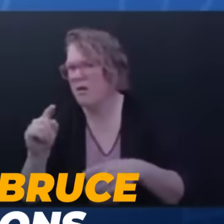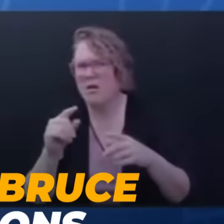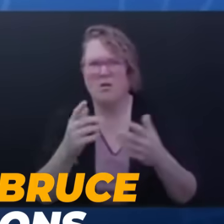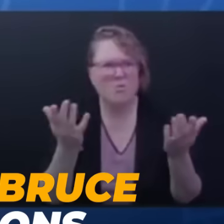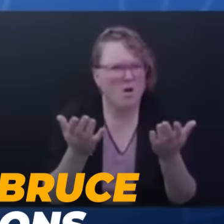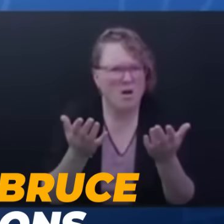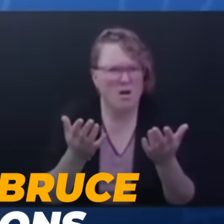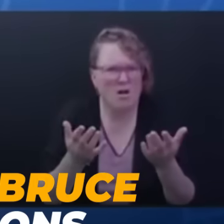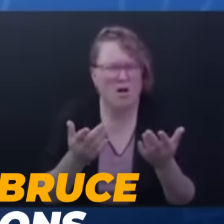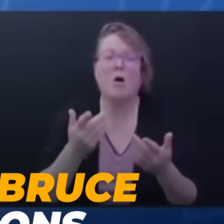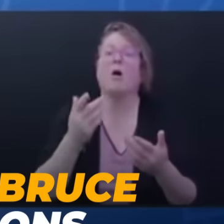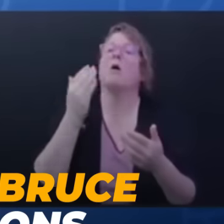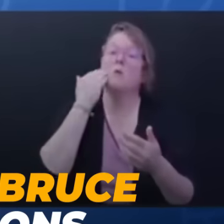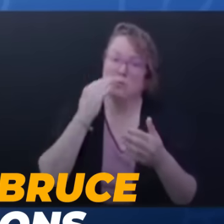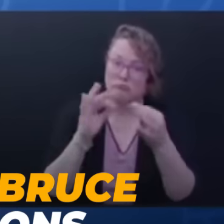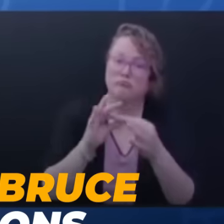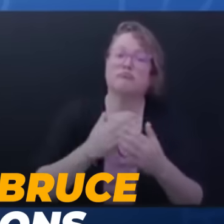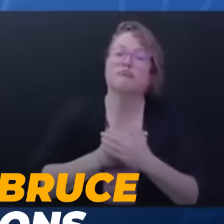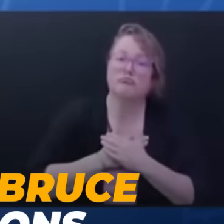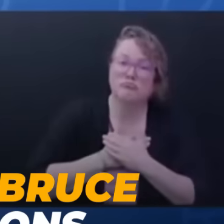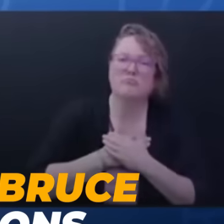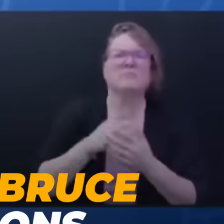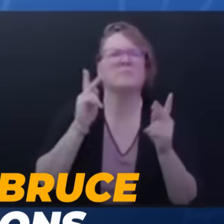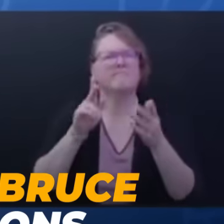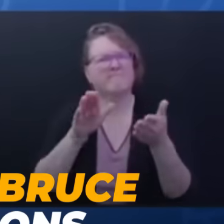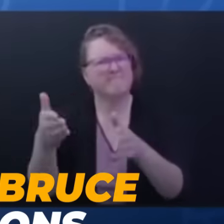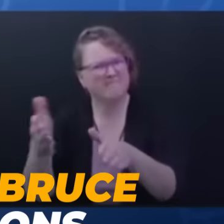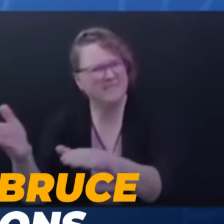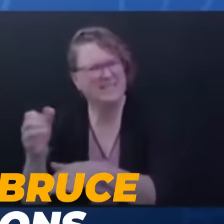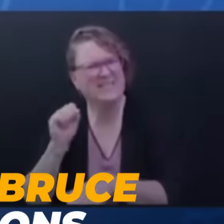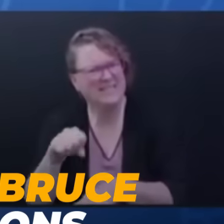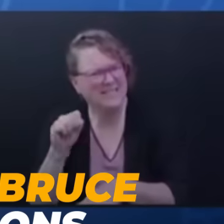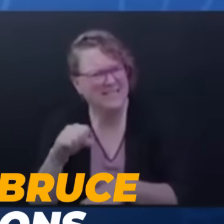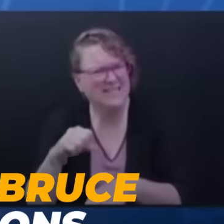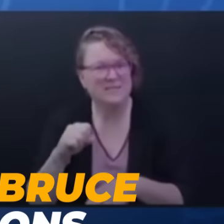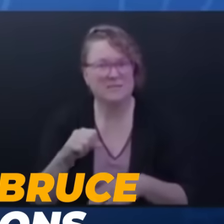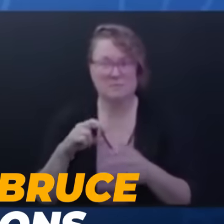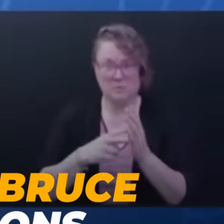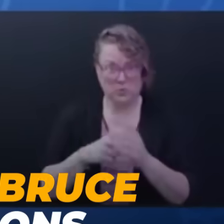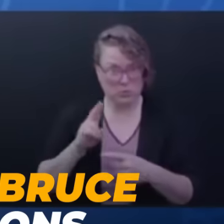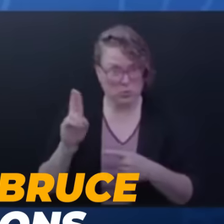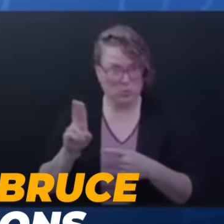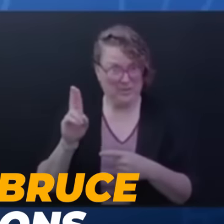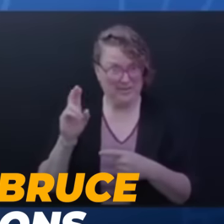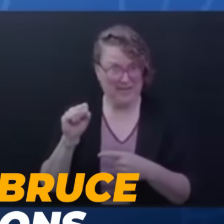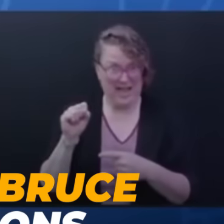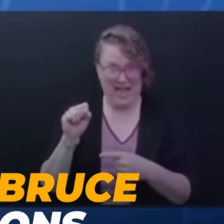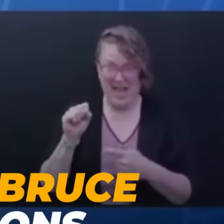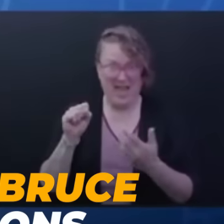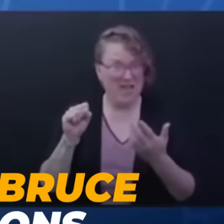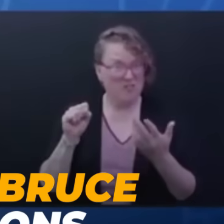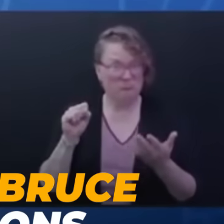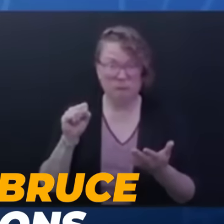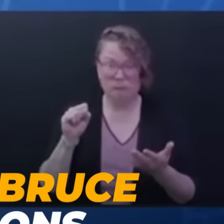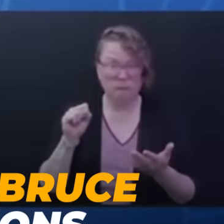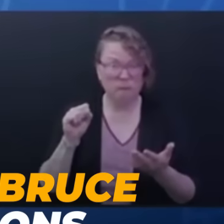in his conversation with the Pakistanis. Should we take this to mean that the U.S. does not have fidelity on India's claims that these were terrorist infrastructures